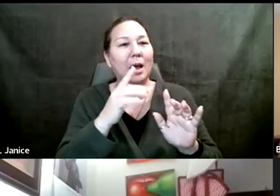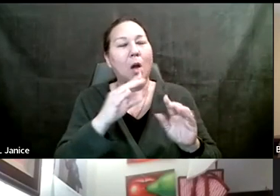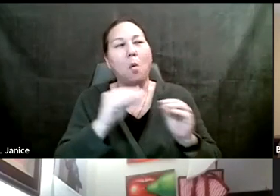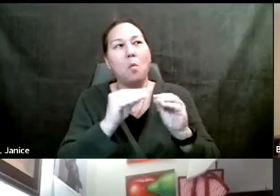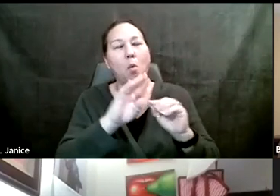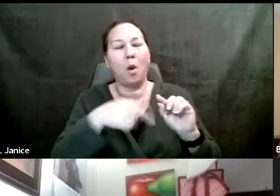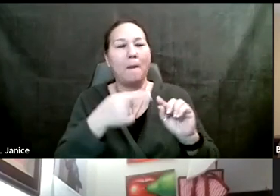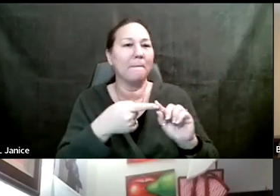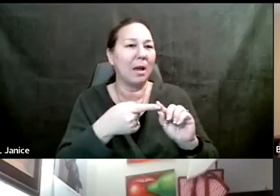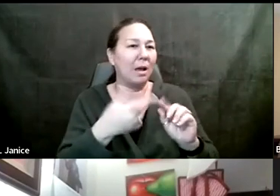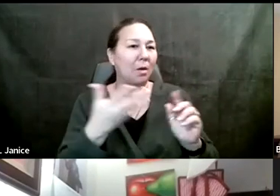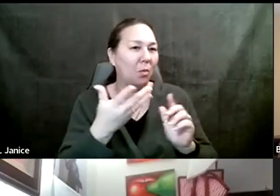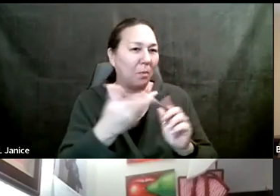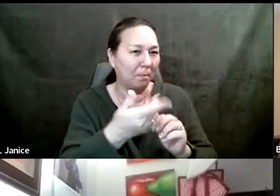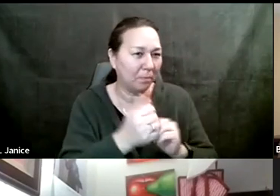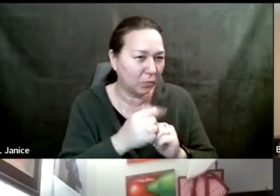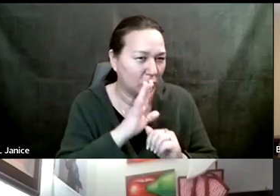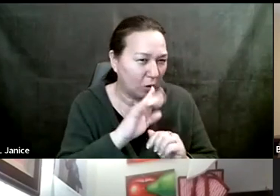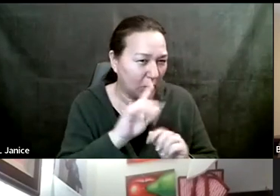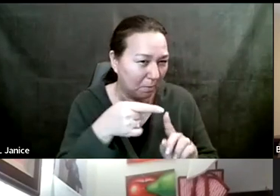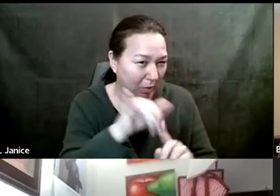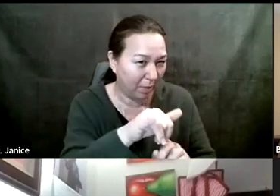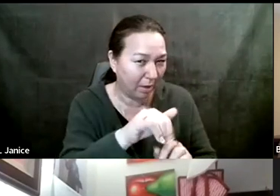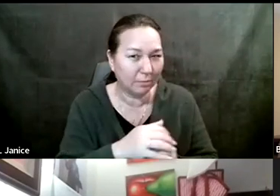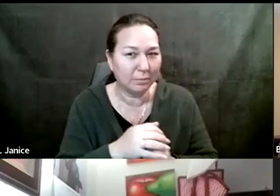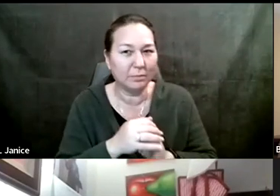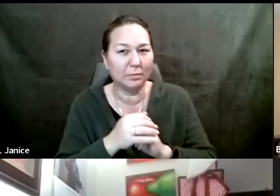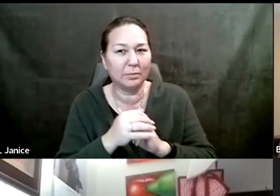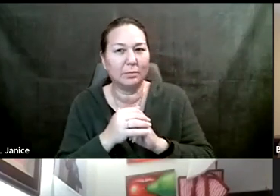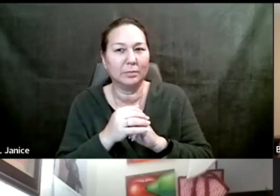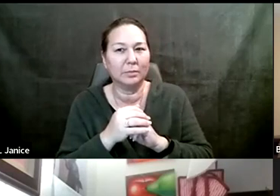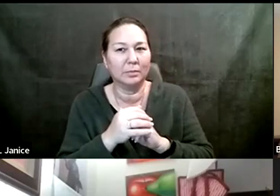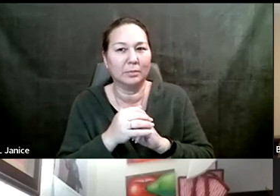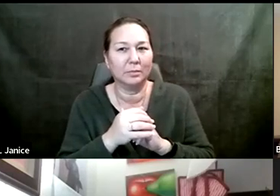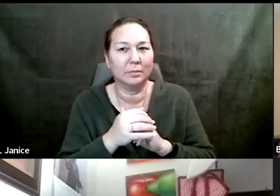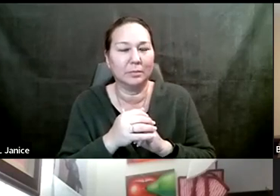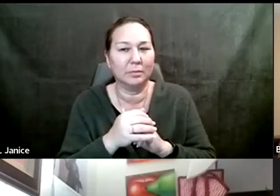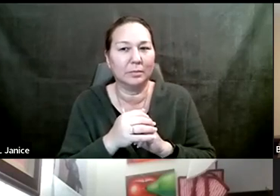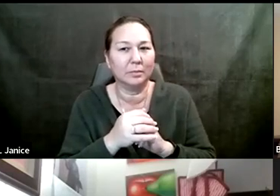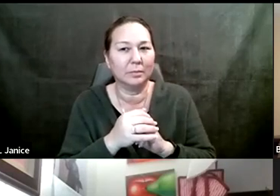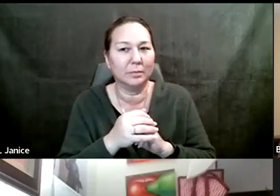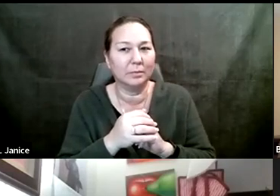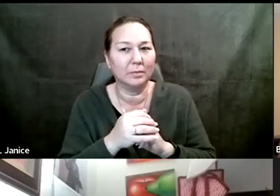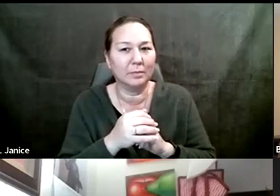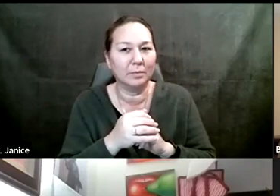about yeah I'm just saying that needs to happen because yeah